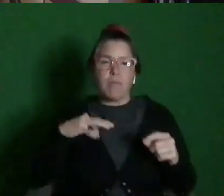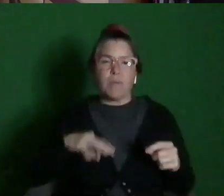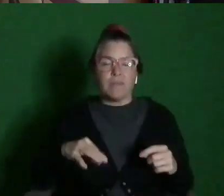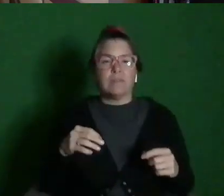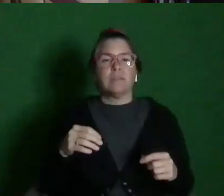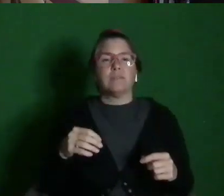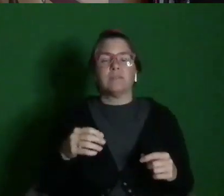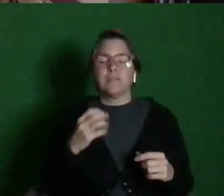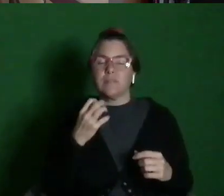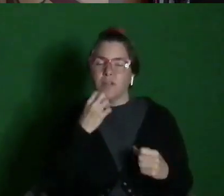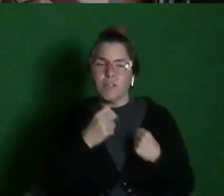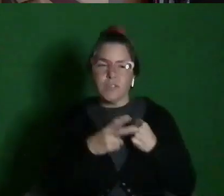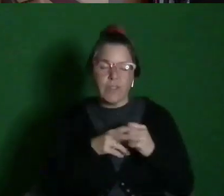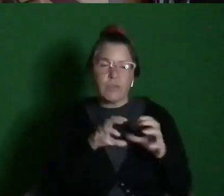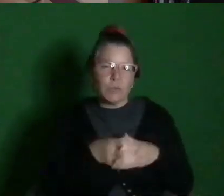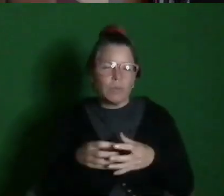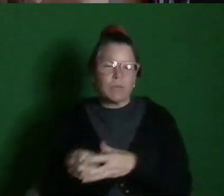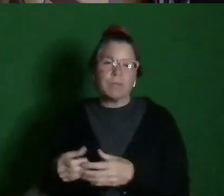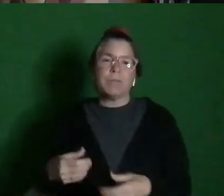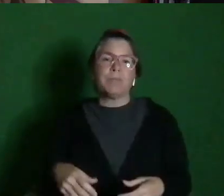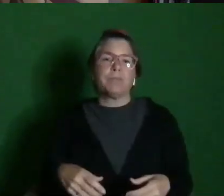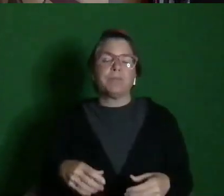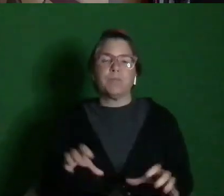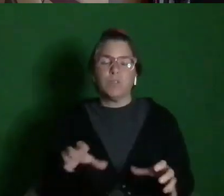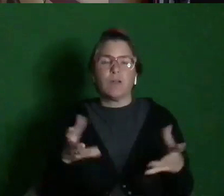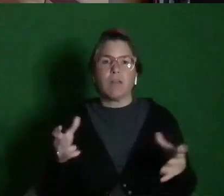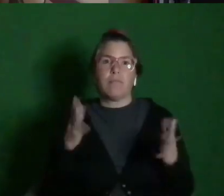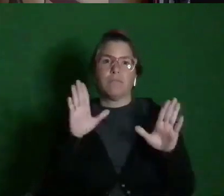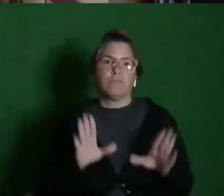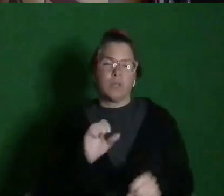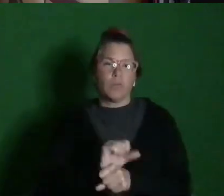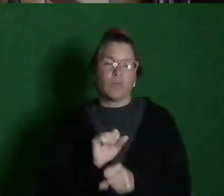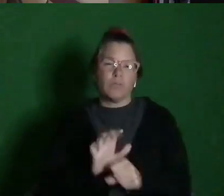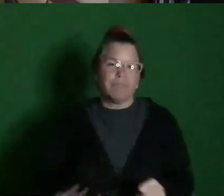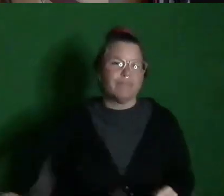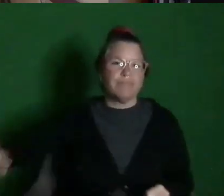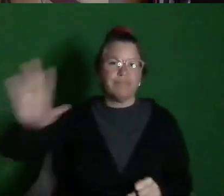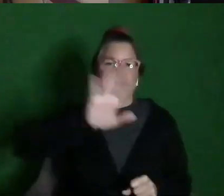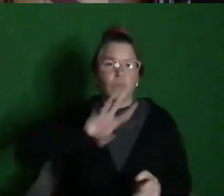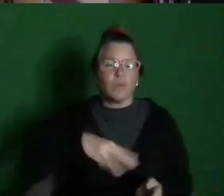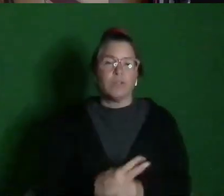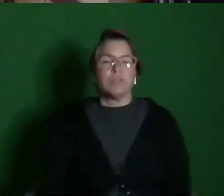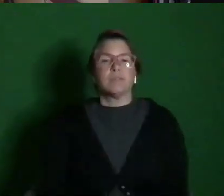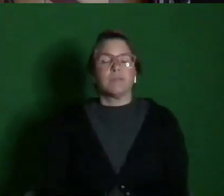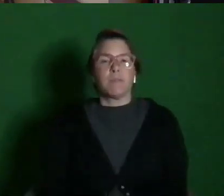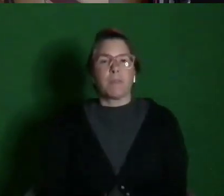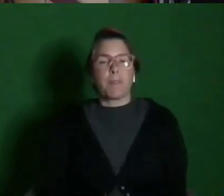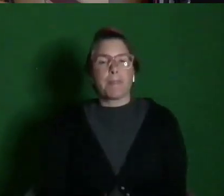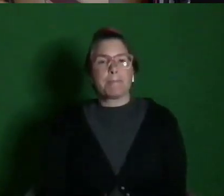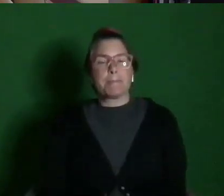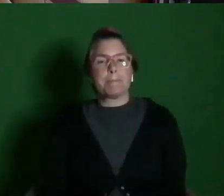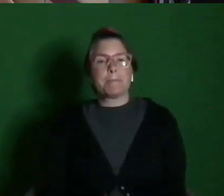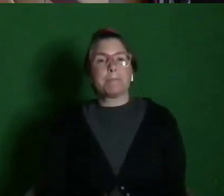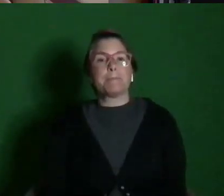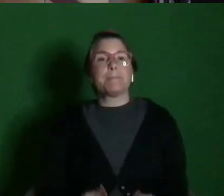of conservation groups and things like that that are doing a ton of great work all around the world, and that it is